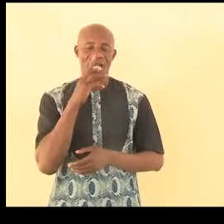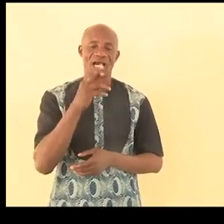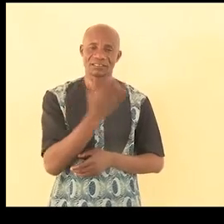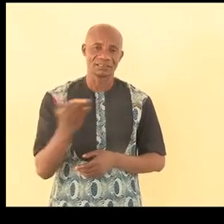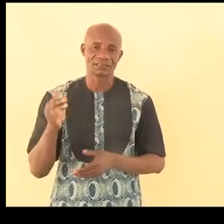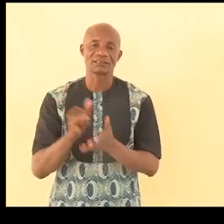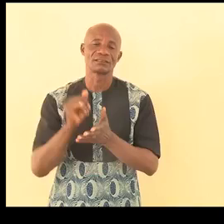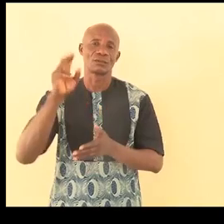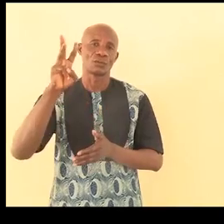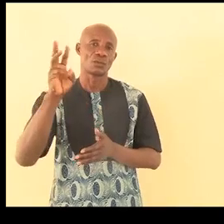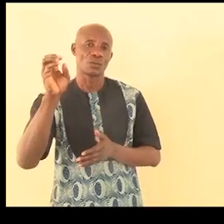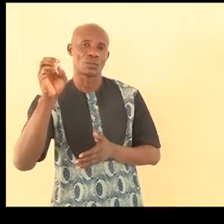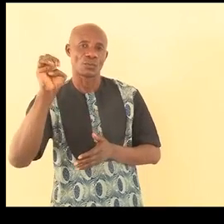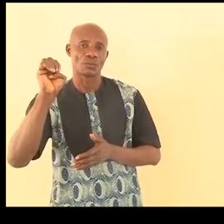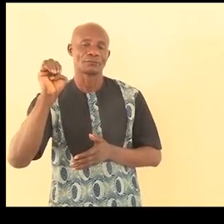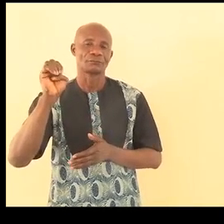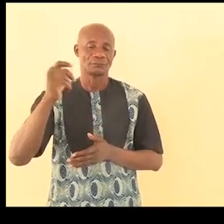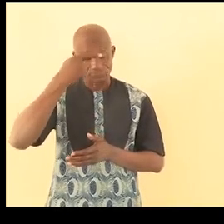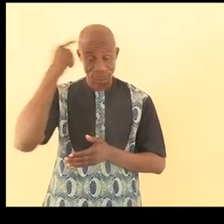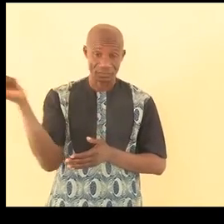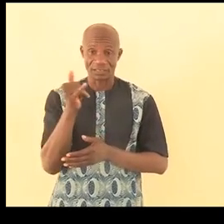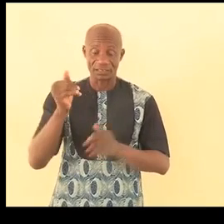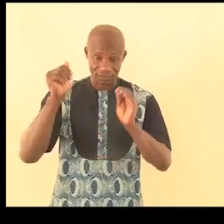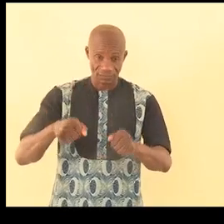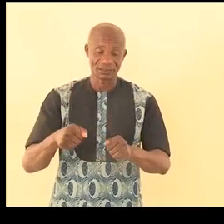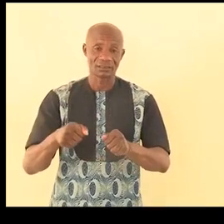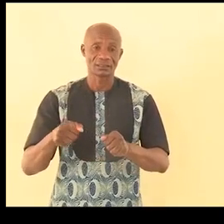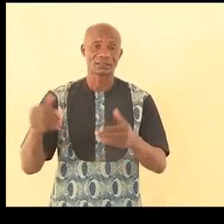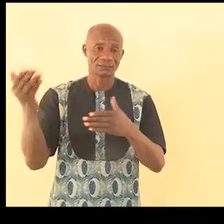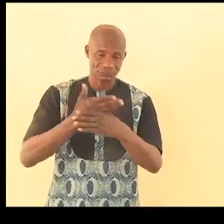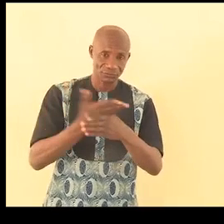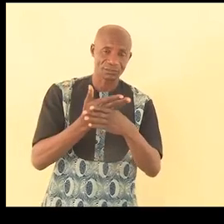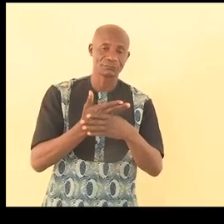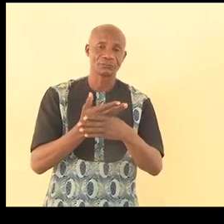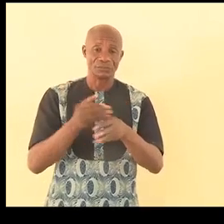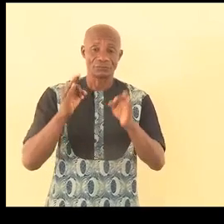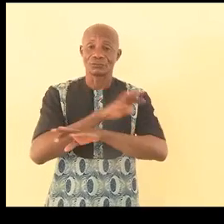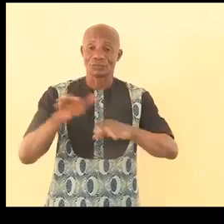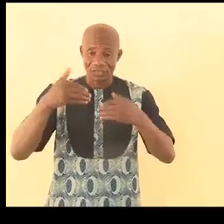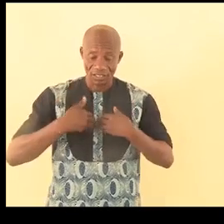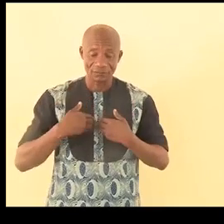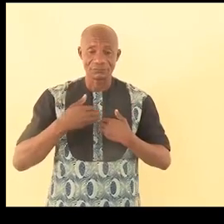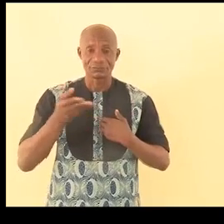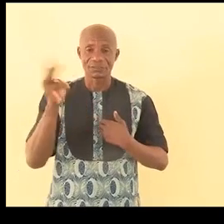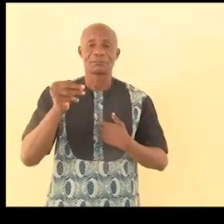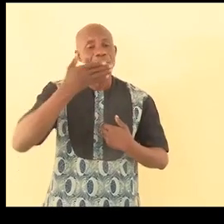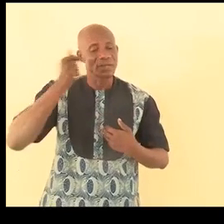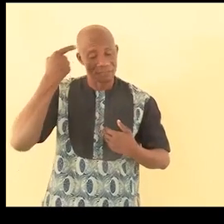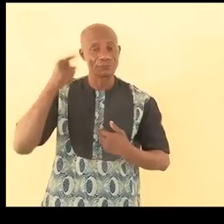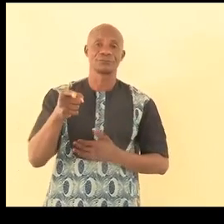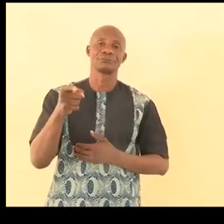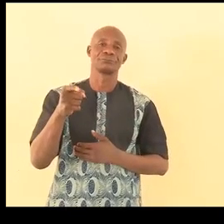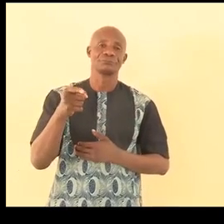They are the things he says, woe to you, because these things can lead you astray. If you don't have them, the better for